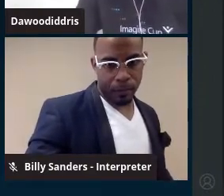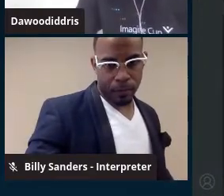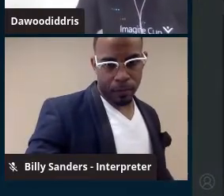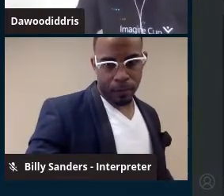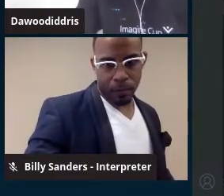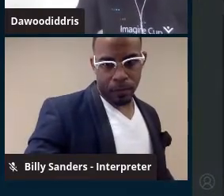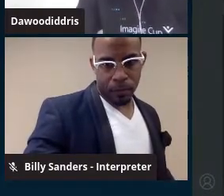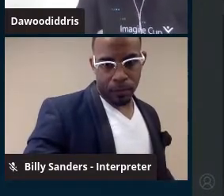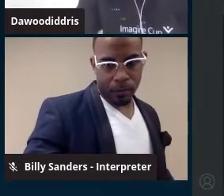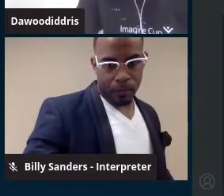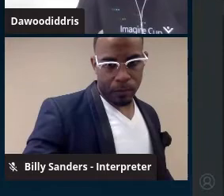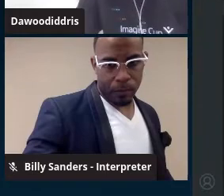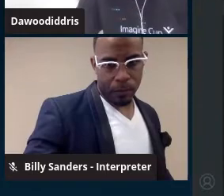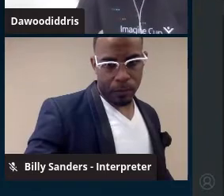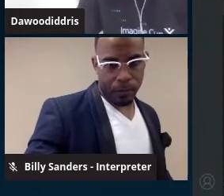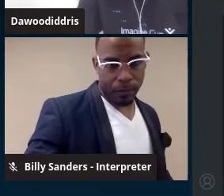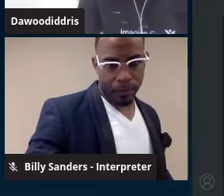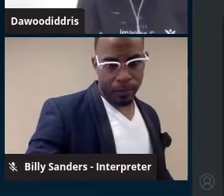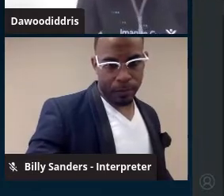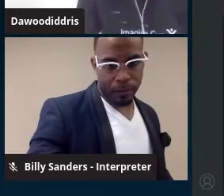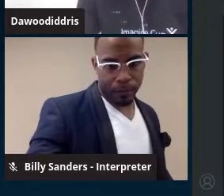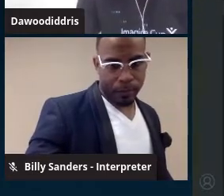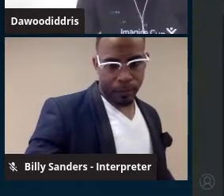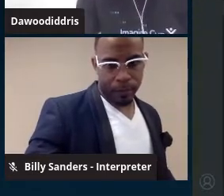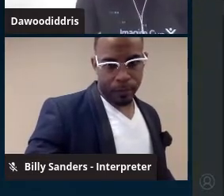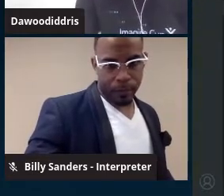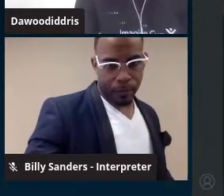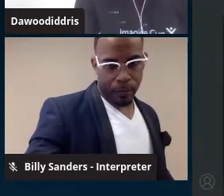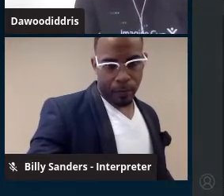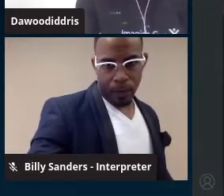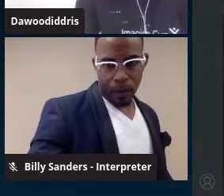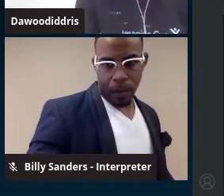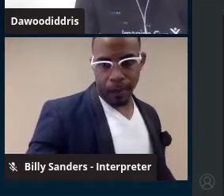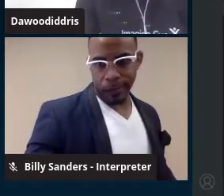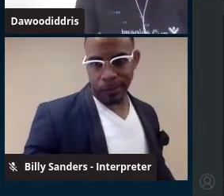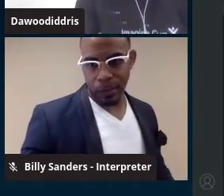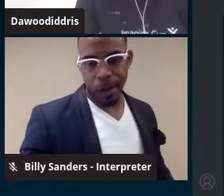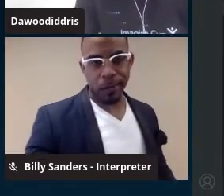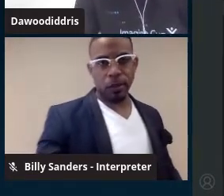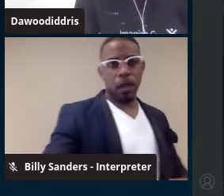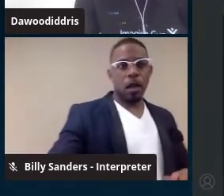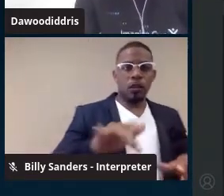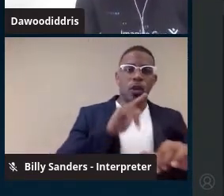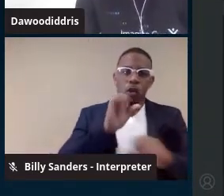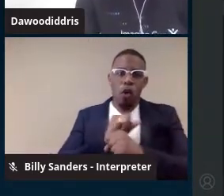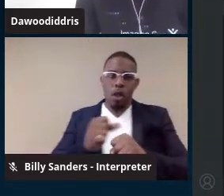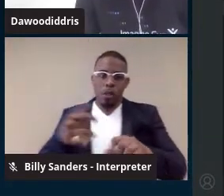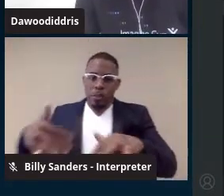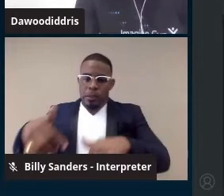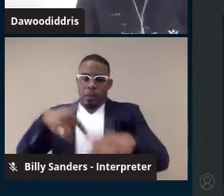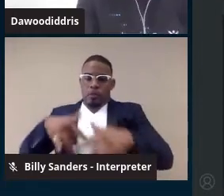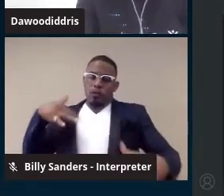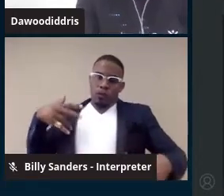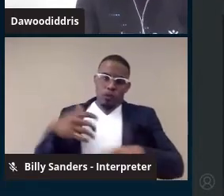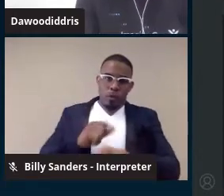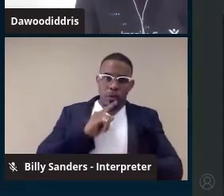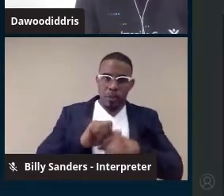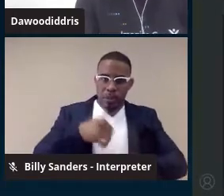So to do that, let's just come back to our file here. And then we set up